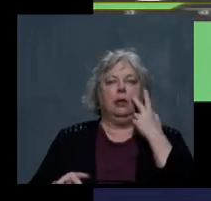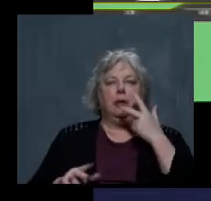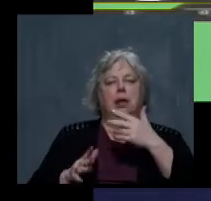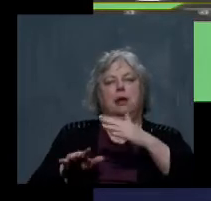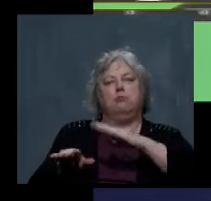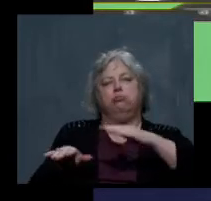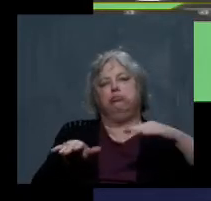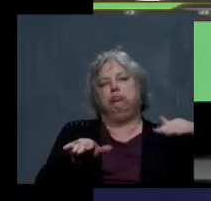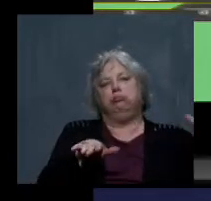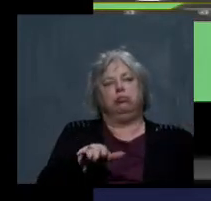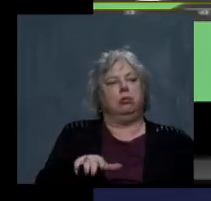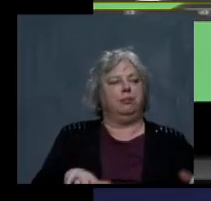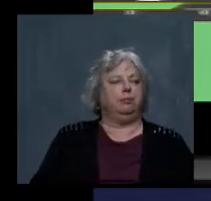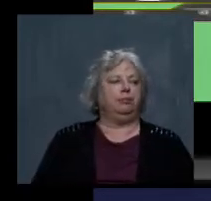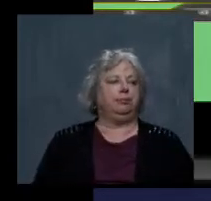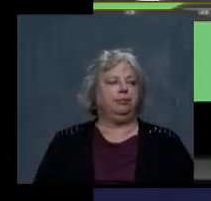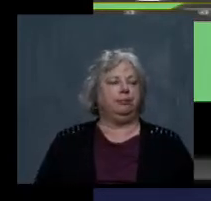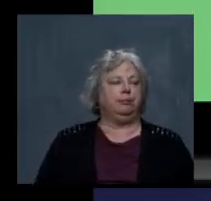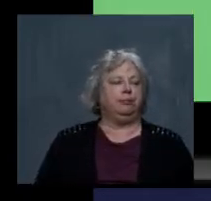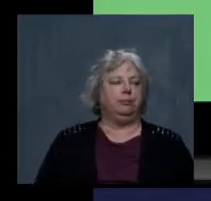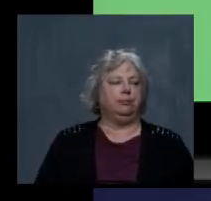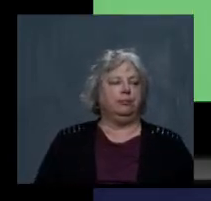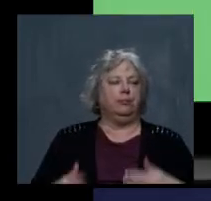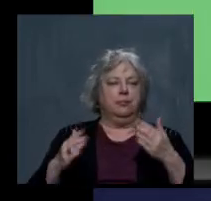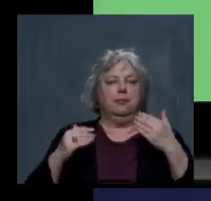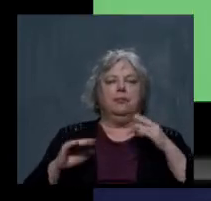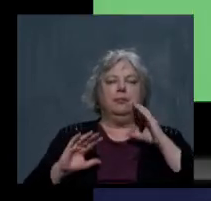I think we have reached the end of this slide, the next one.